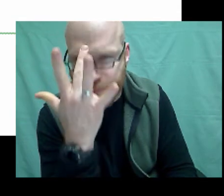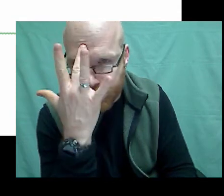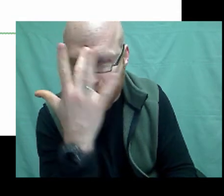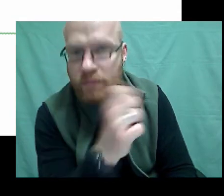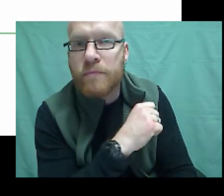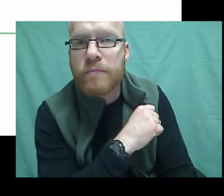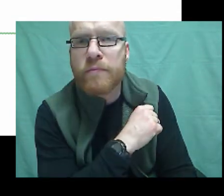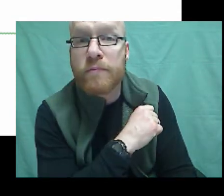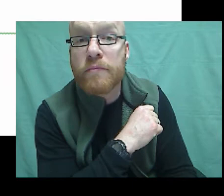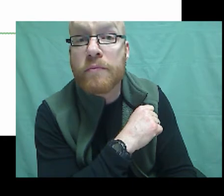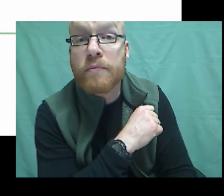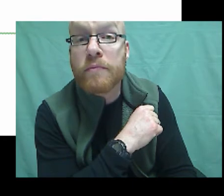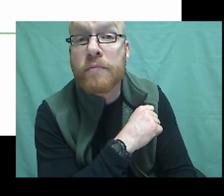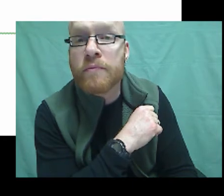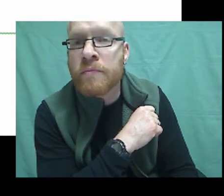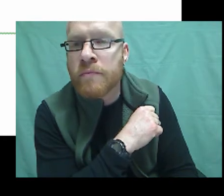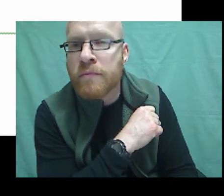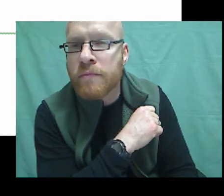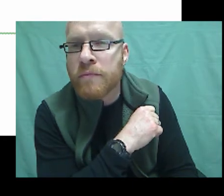Oh, I'm sorry.